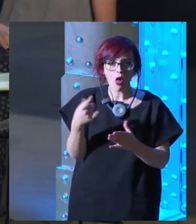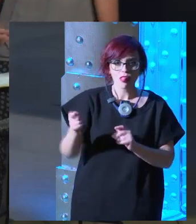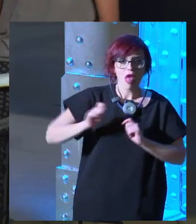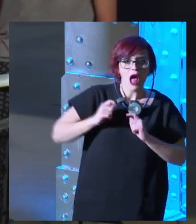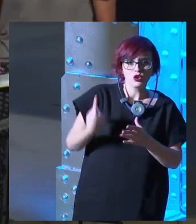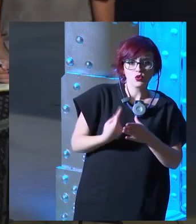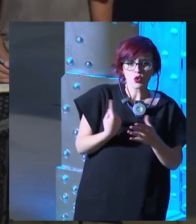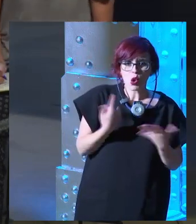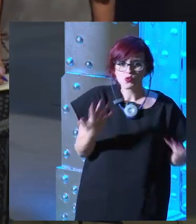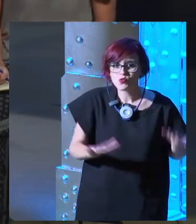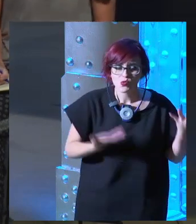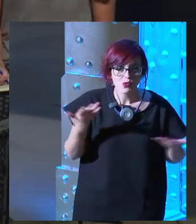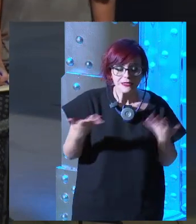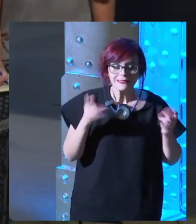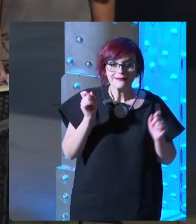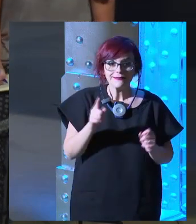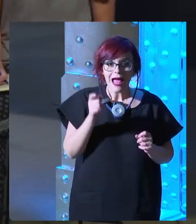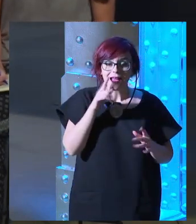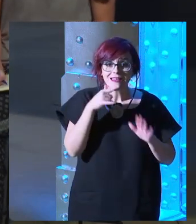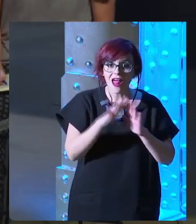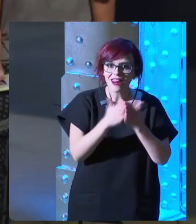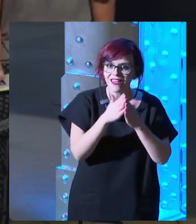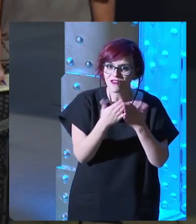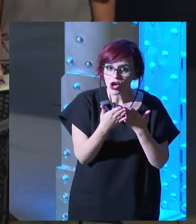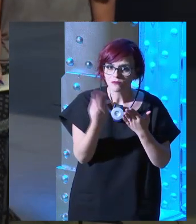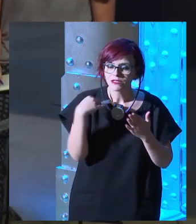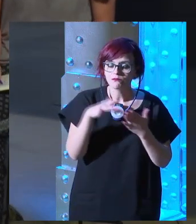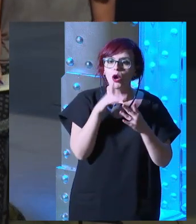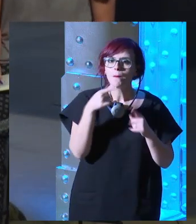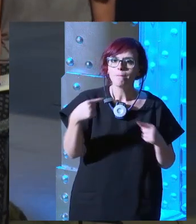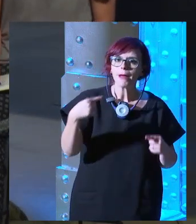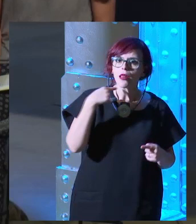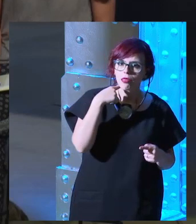is about a series of losses.